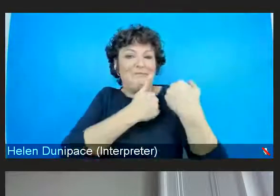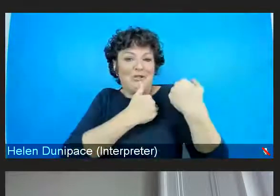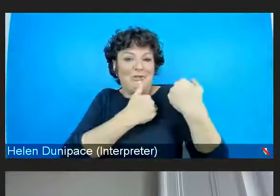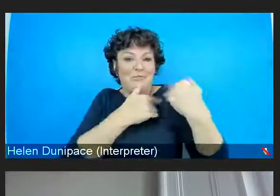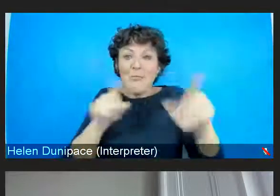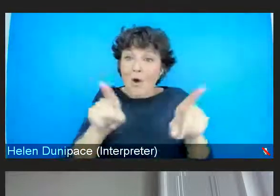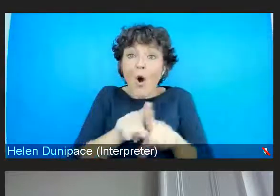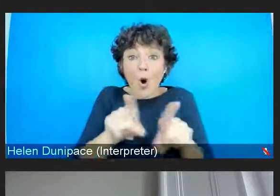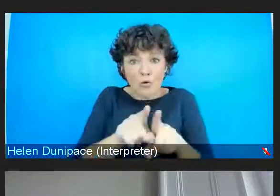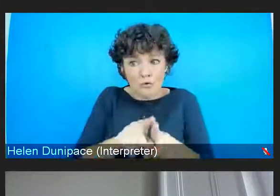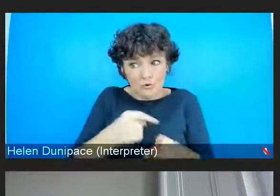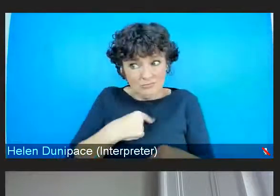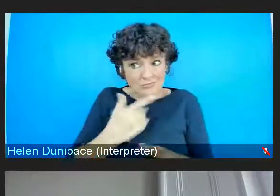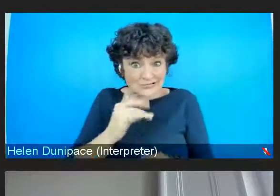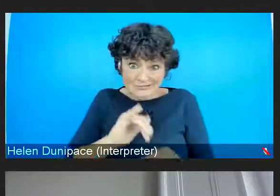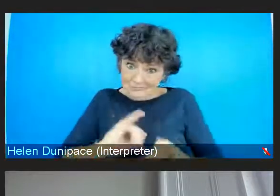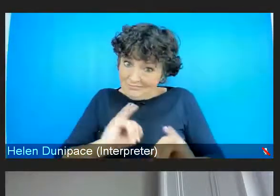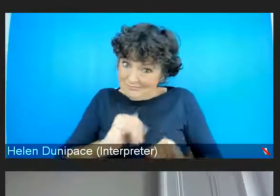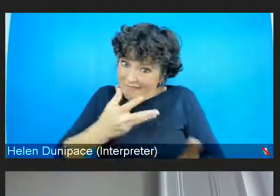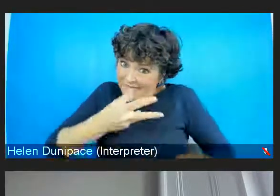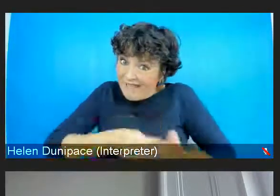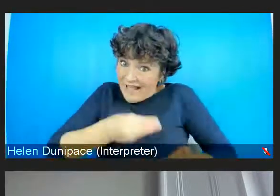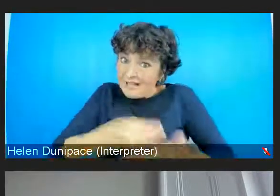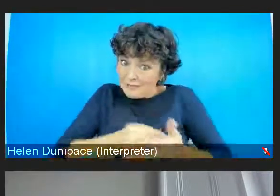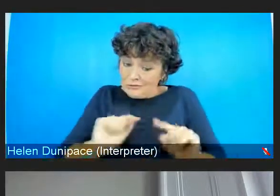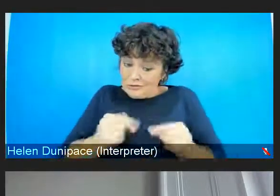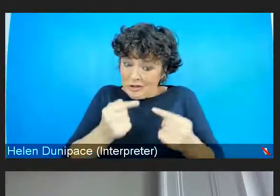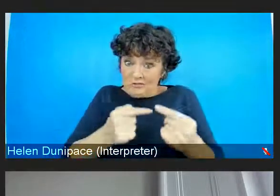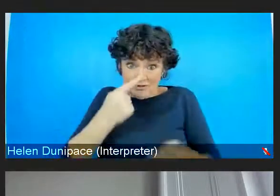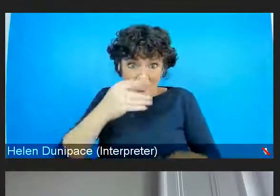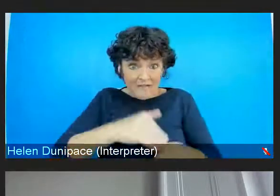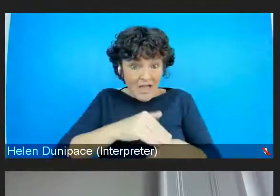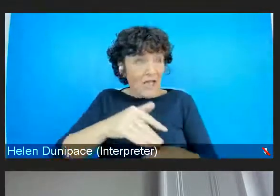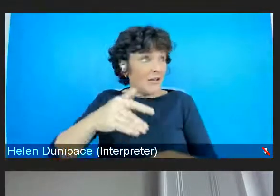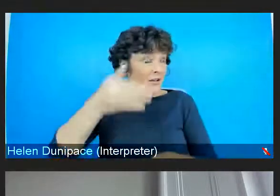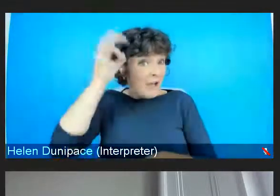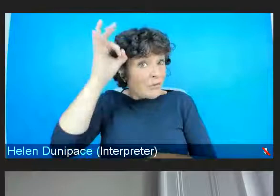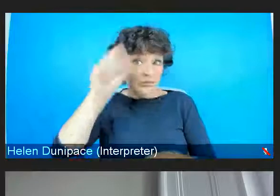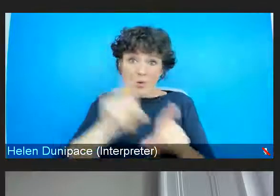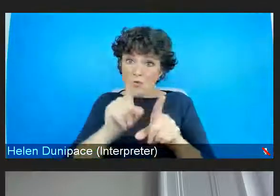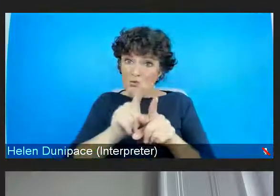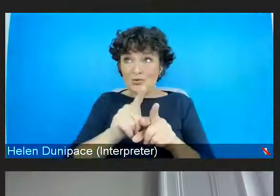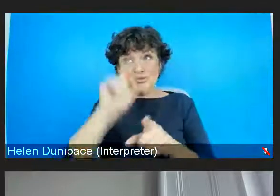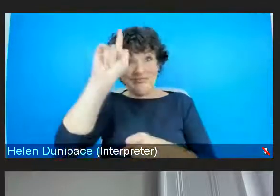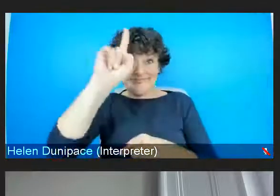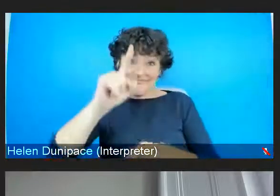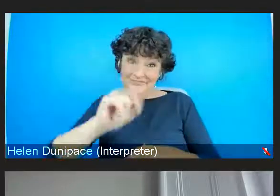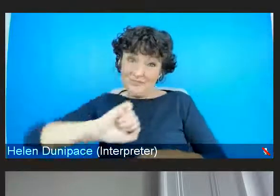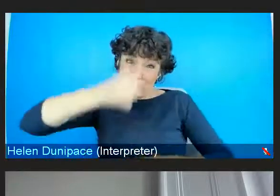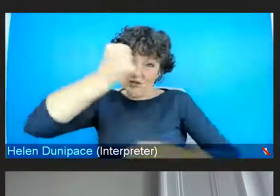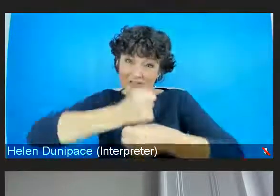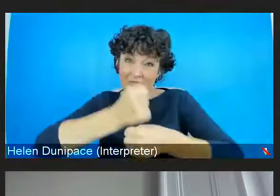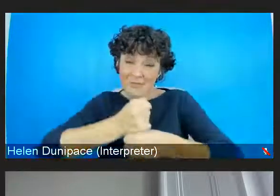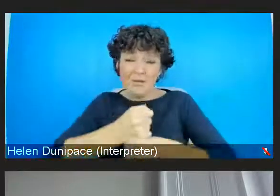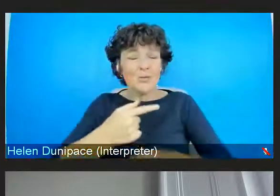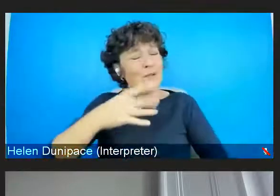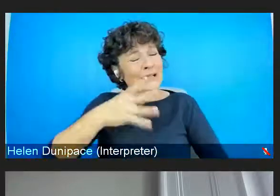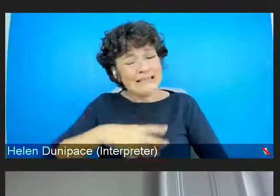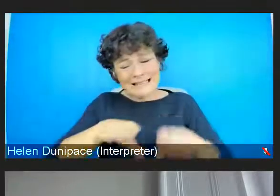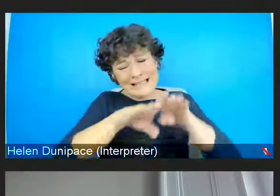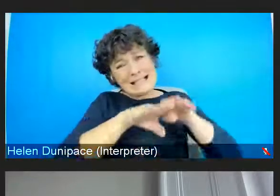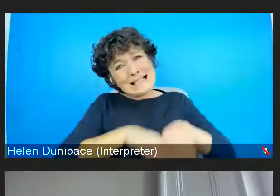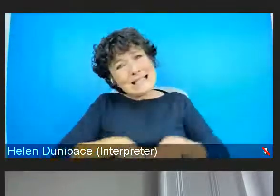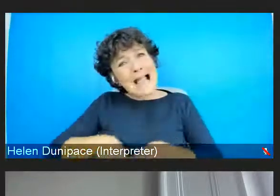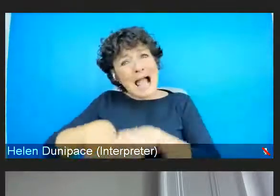are financial challenges that affect all levels of government. So we really need national resource that's focused on building capacity within